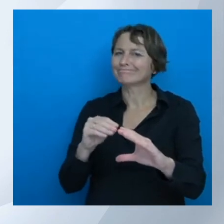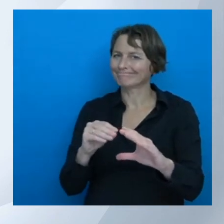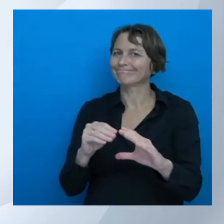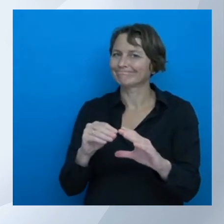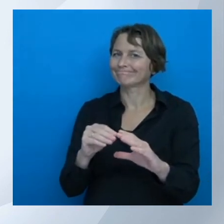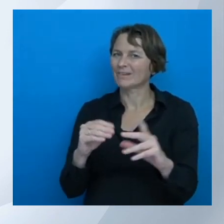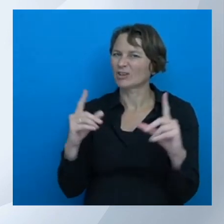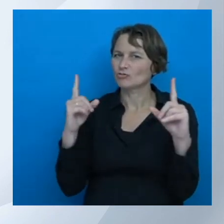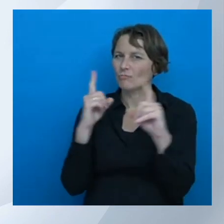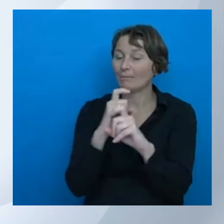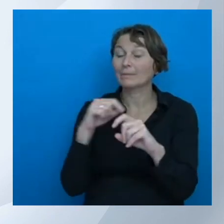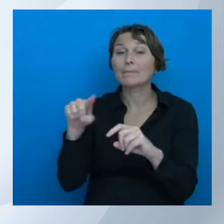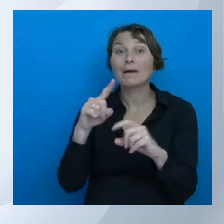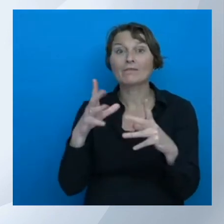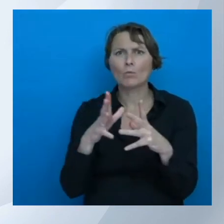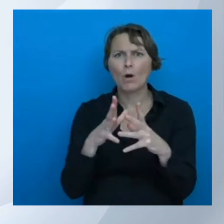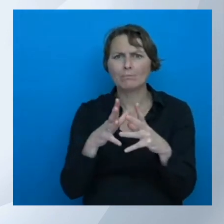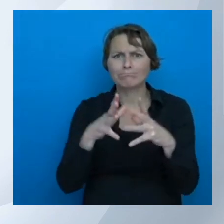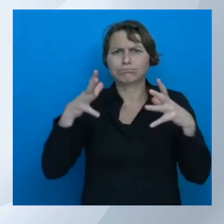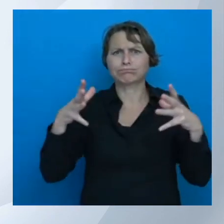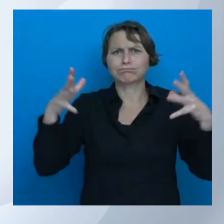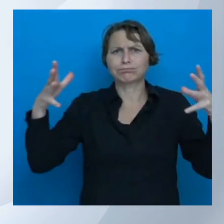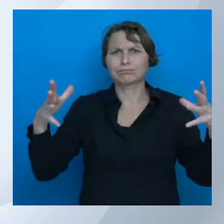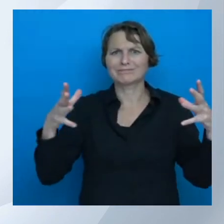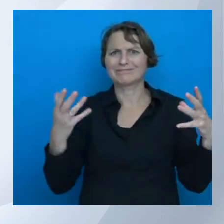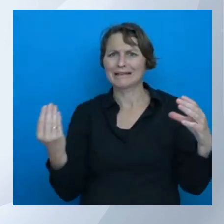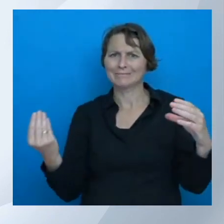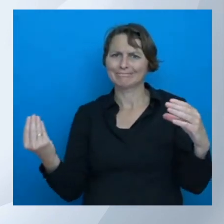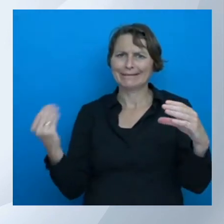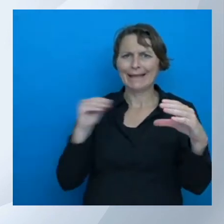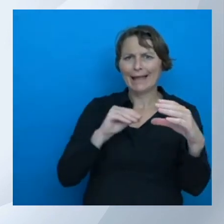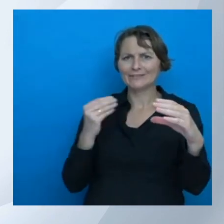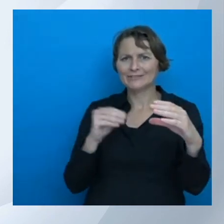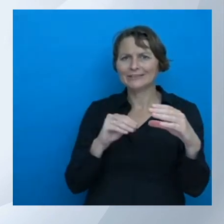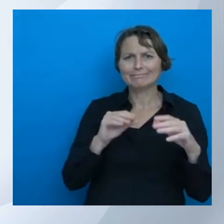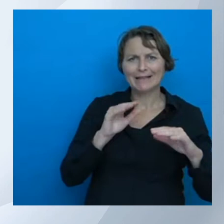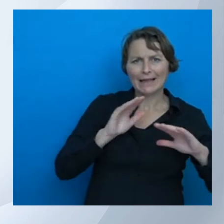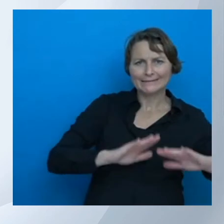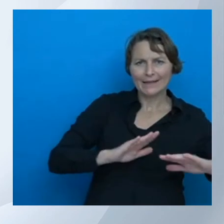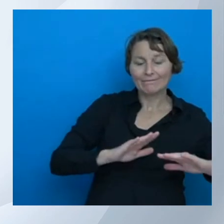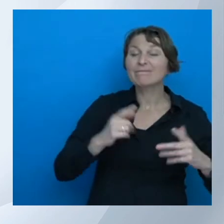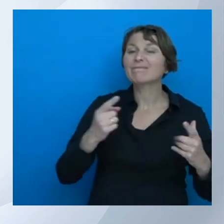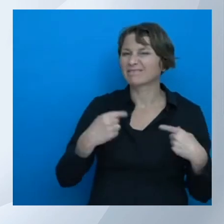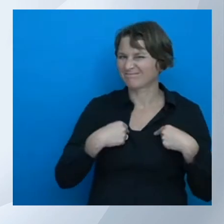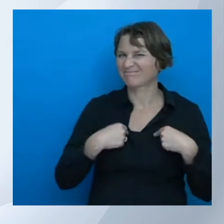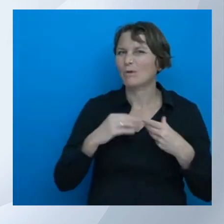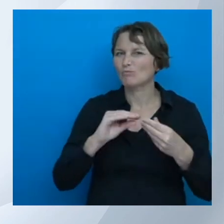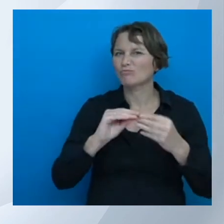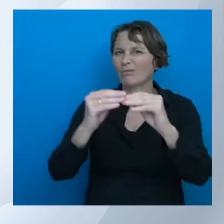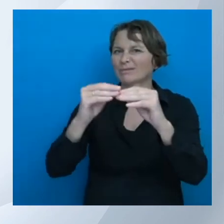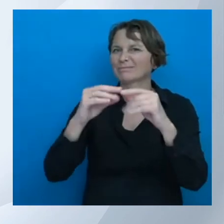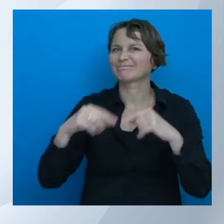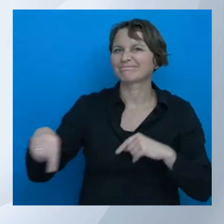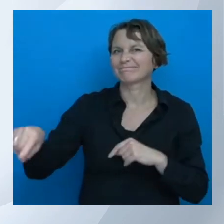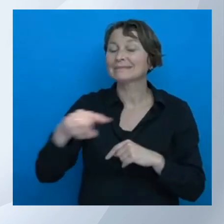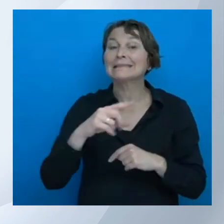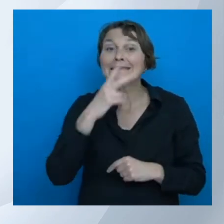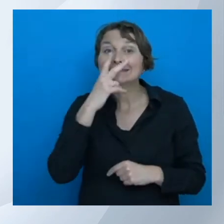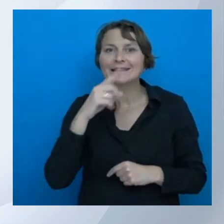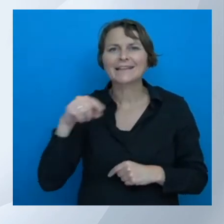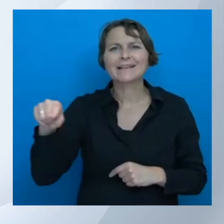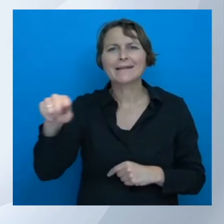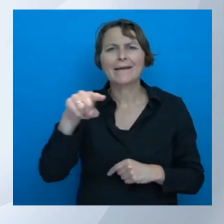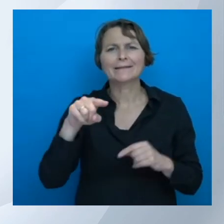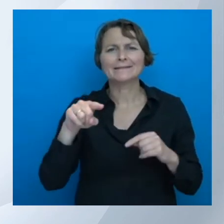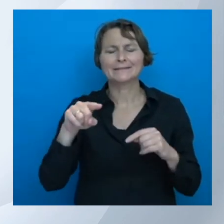just saw a minute ago with configuring Azure Front Door, having to propagate changes to hundreds of servers is a bit of